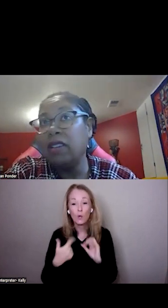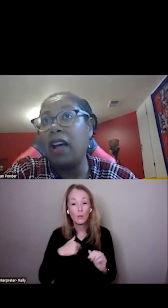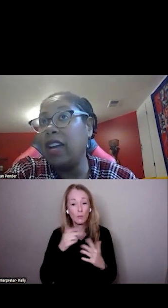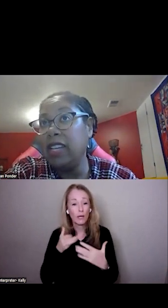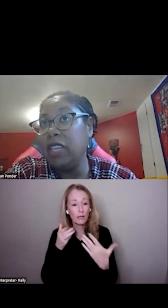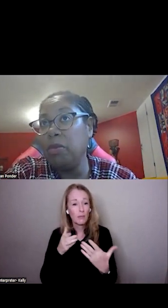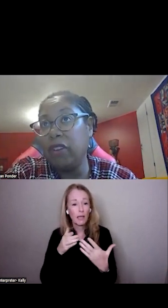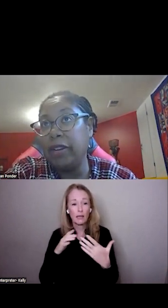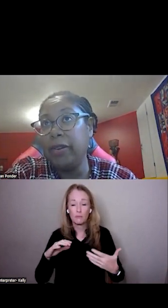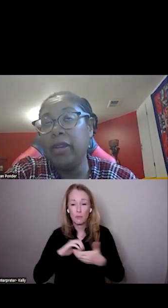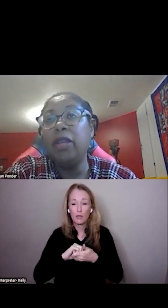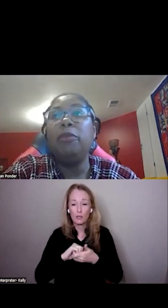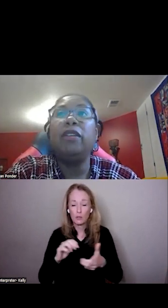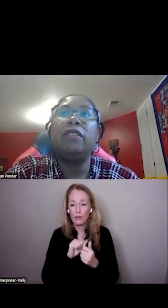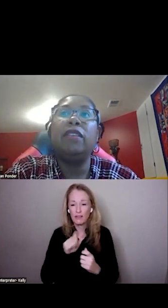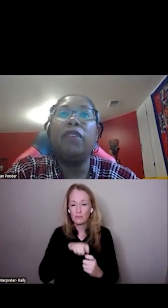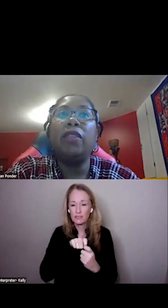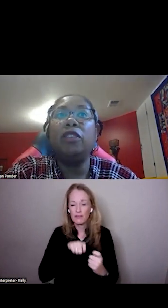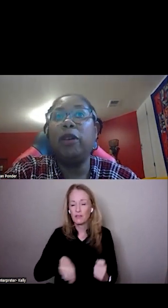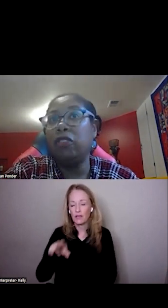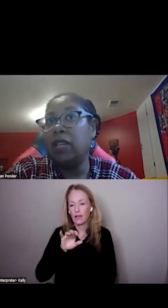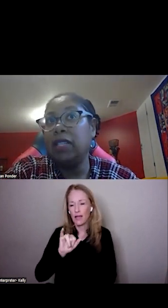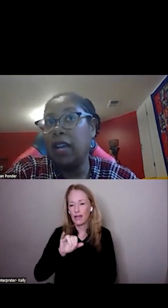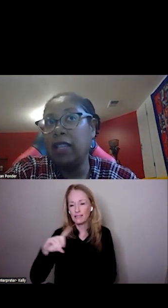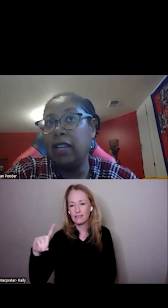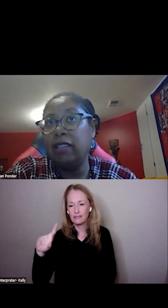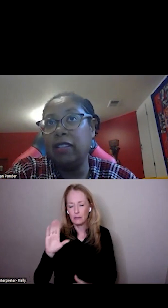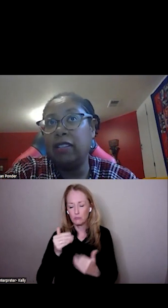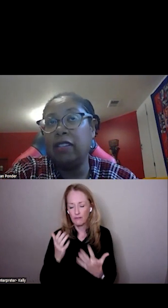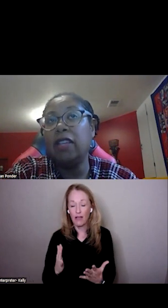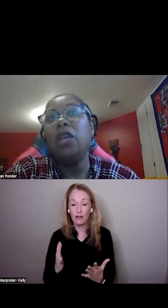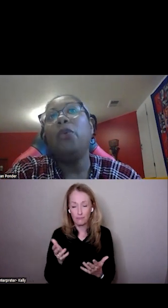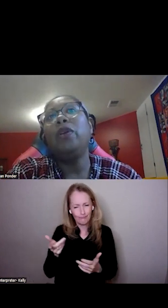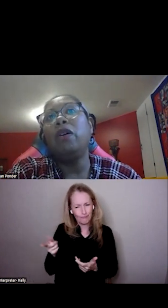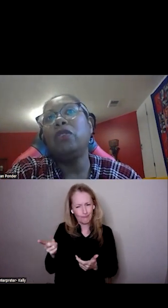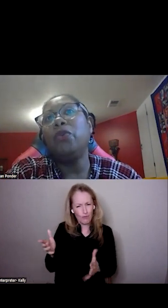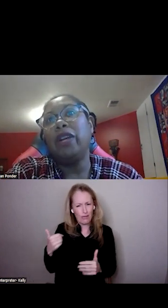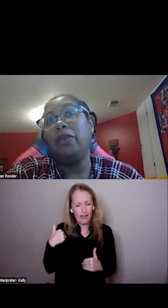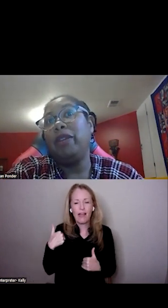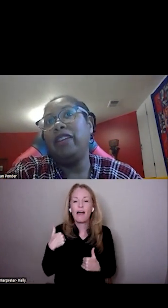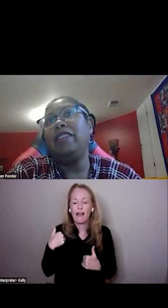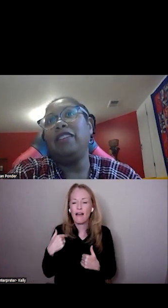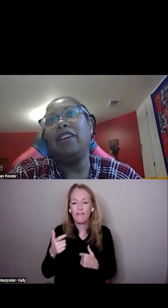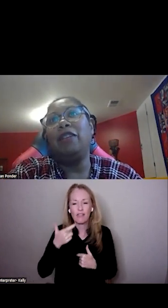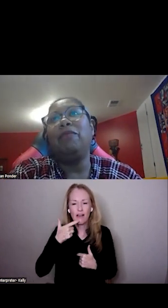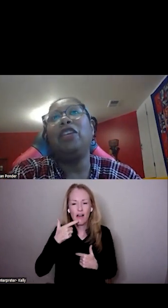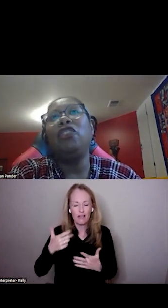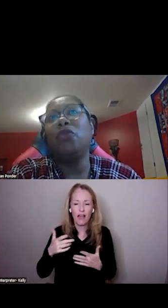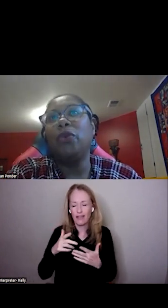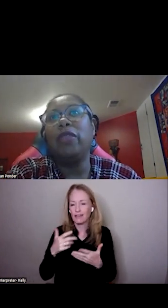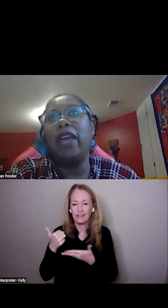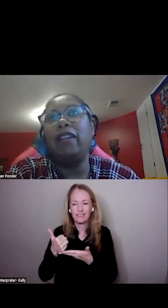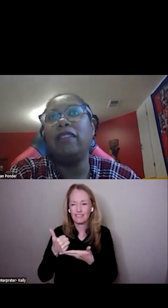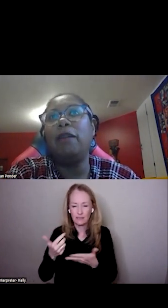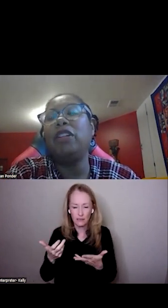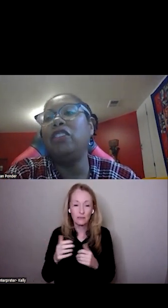specific IDD provider because they've got the specialized hotline assistance. We also recommend making